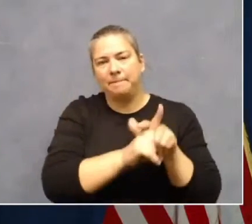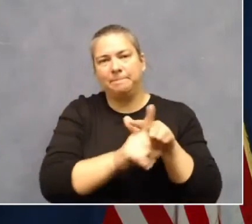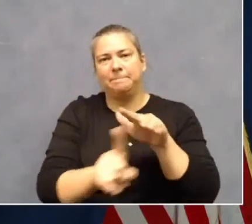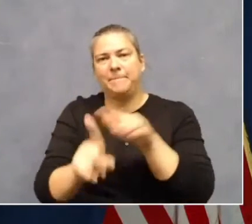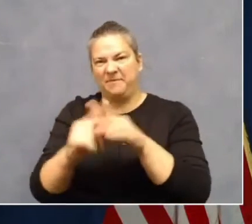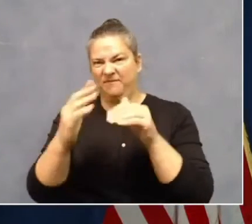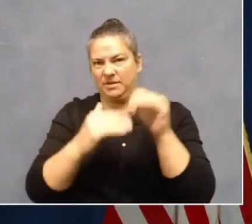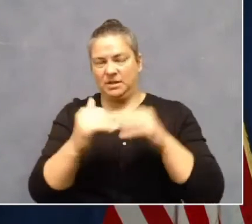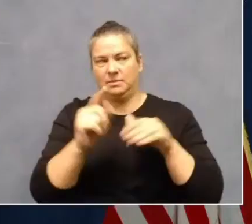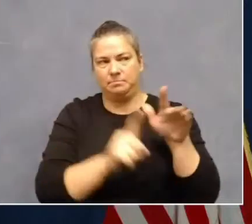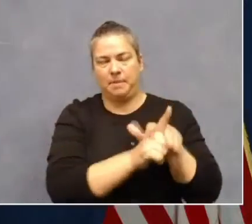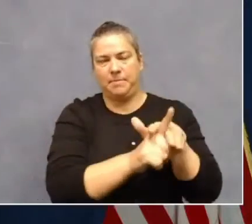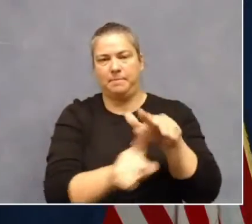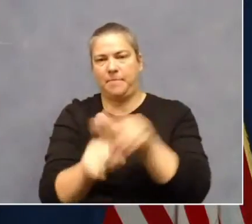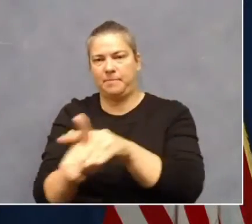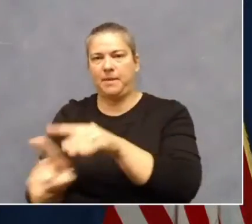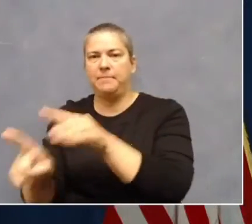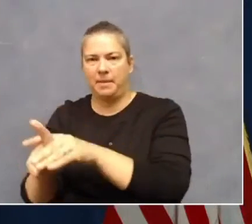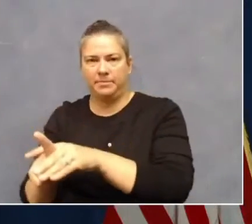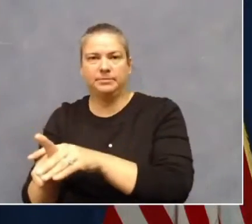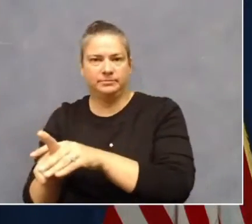positive case. There it is.